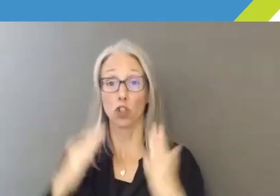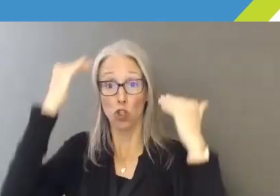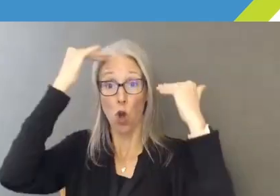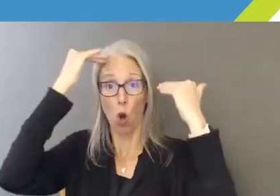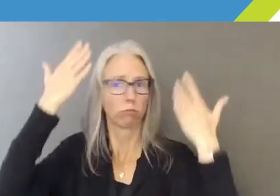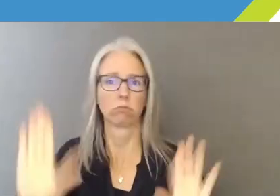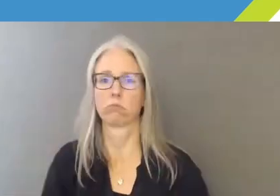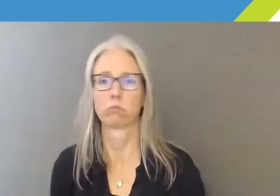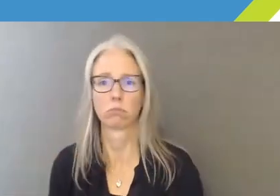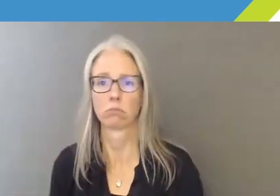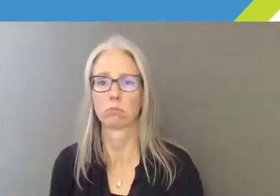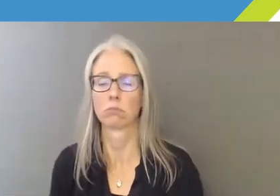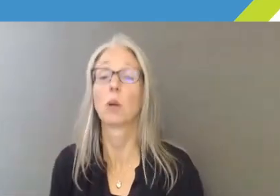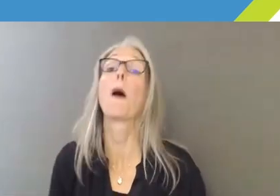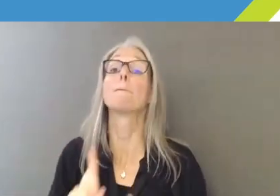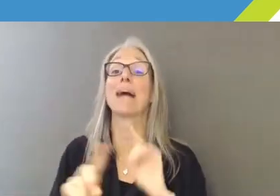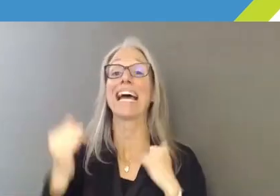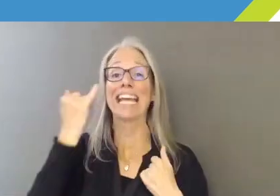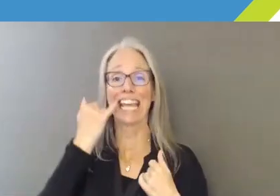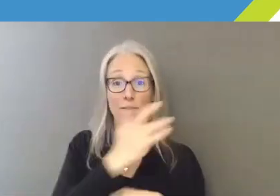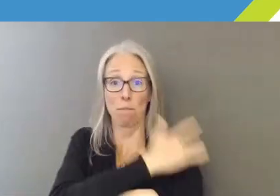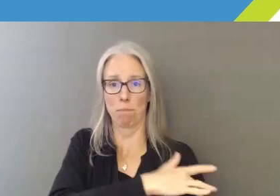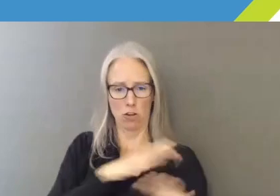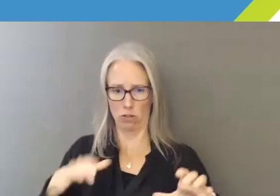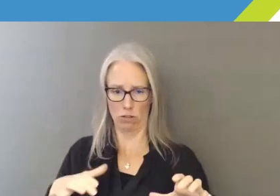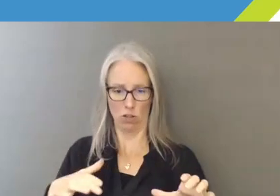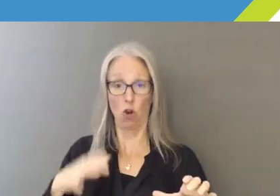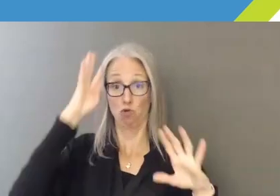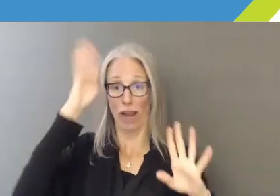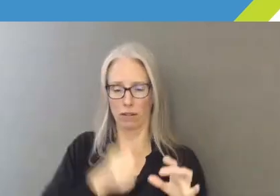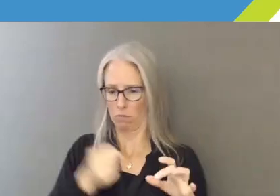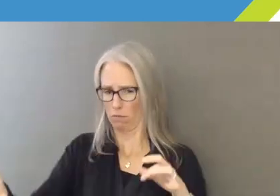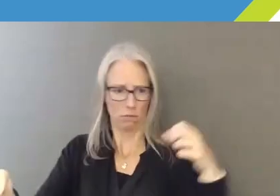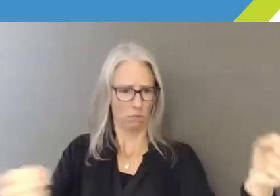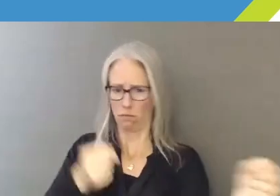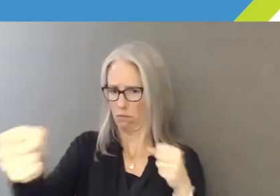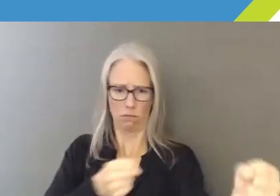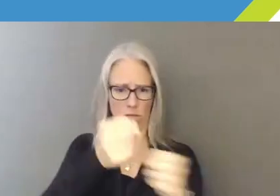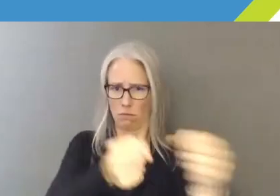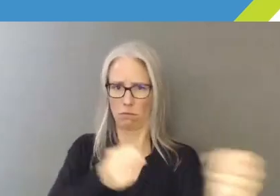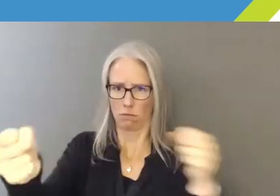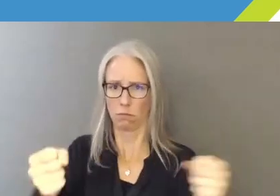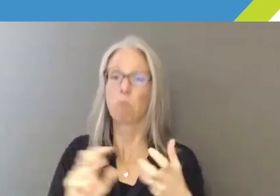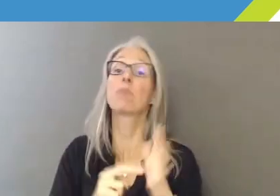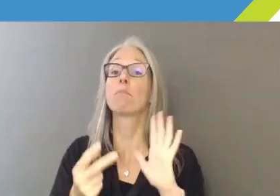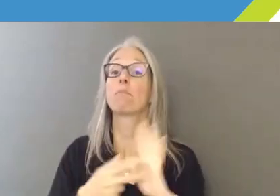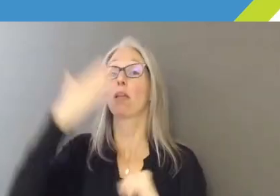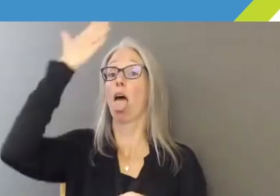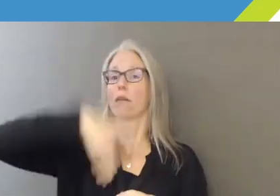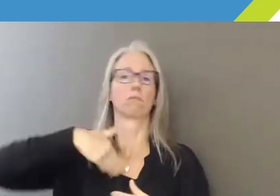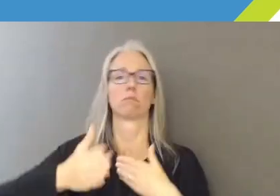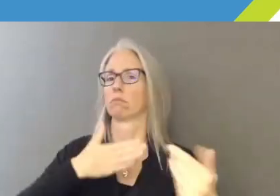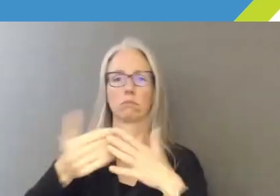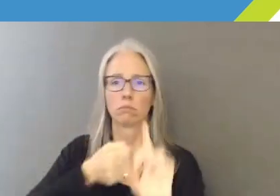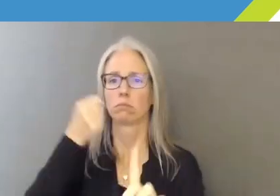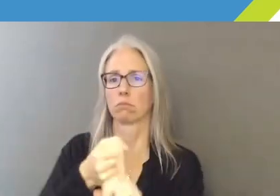randomizing patients means that even confounders that are unknown will be equally balanced, and an RCT is the only design that can do that. Now that being said,